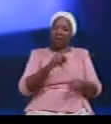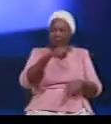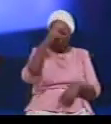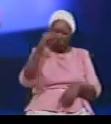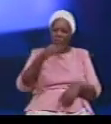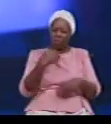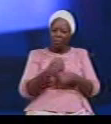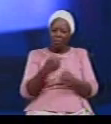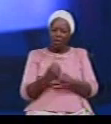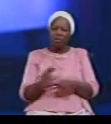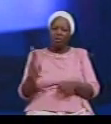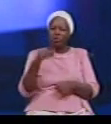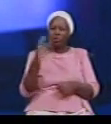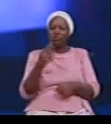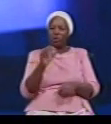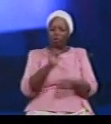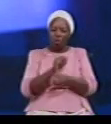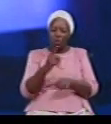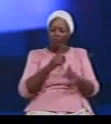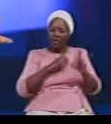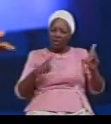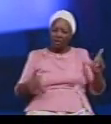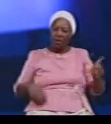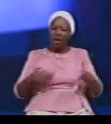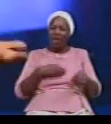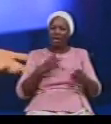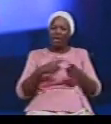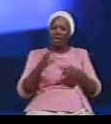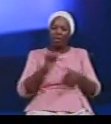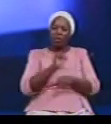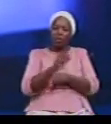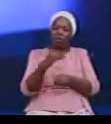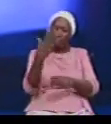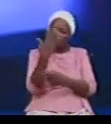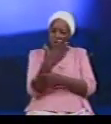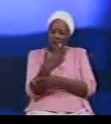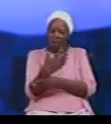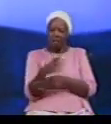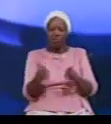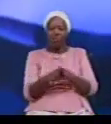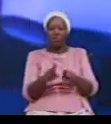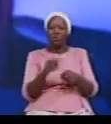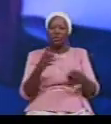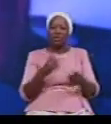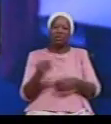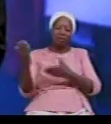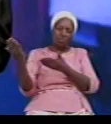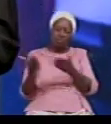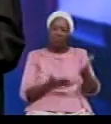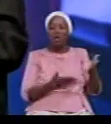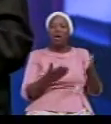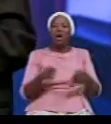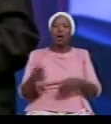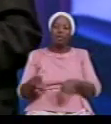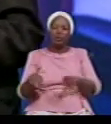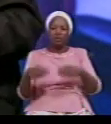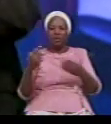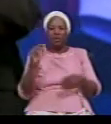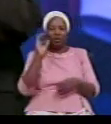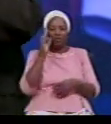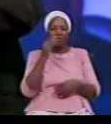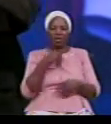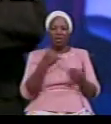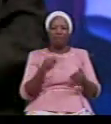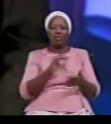making use of the work of the Lord, and the work of your hand, now you produce the fruits. Look at verse 14. In